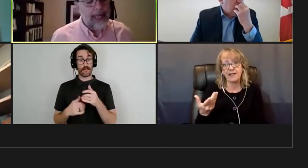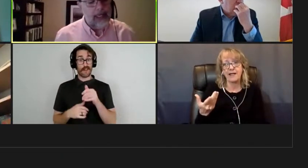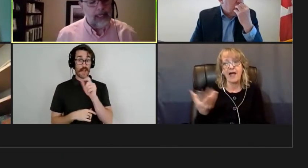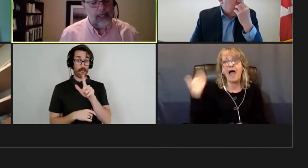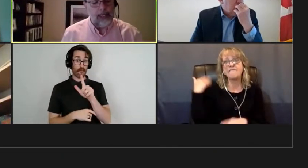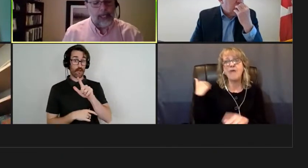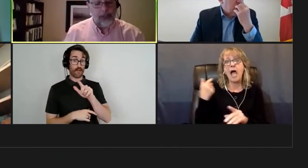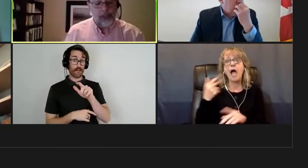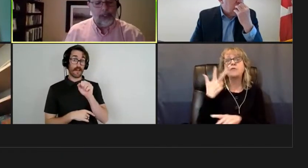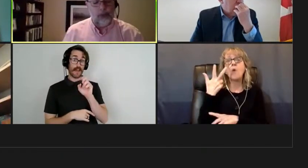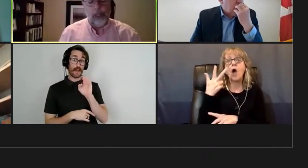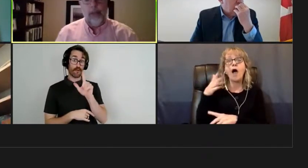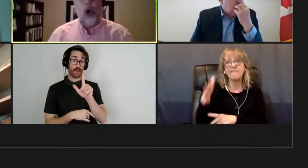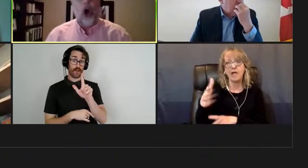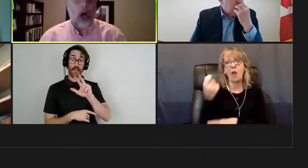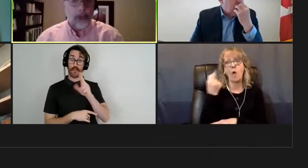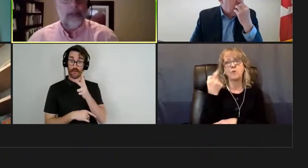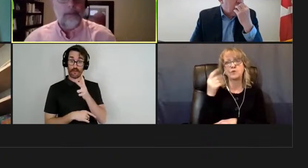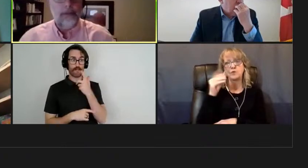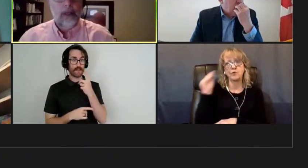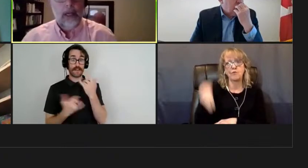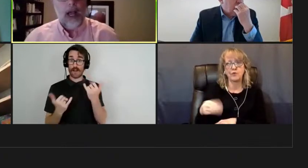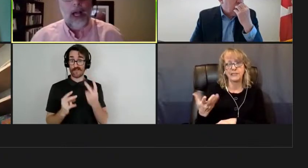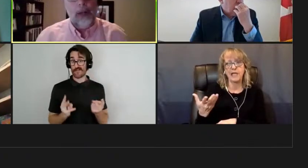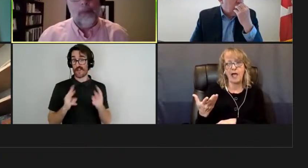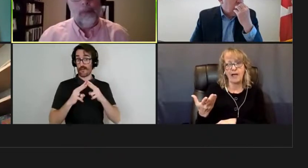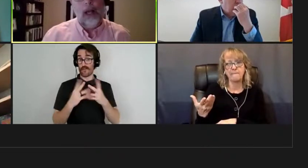think it's a really positive